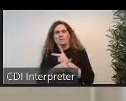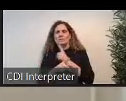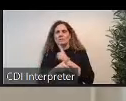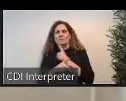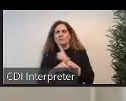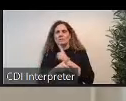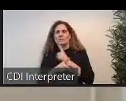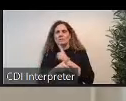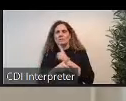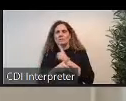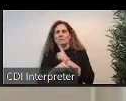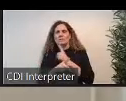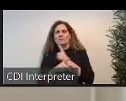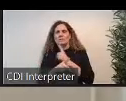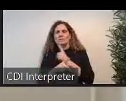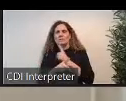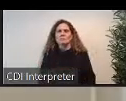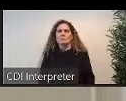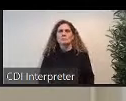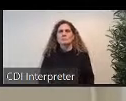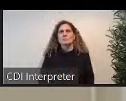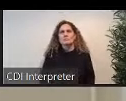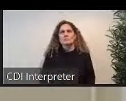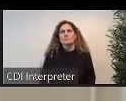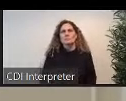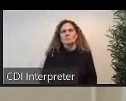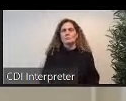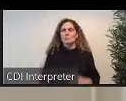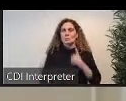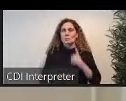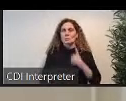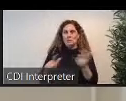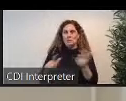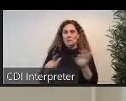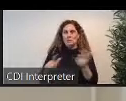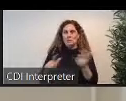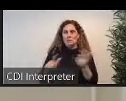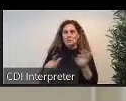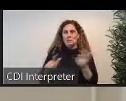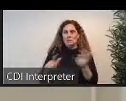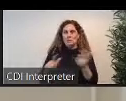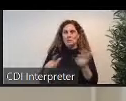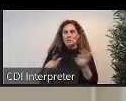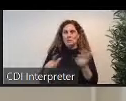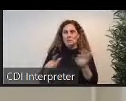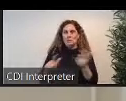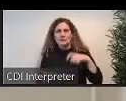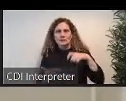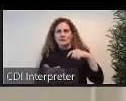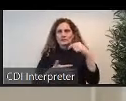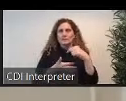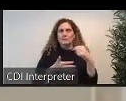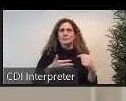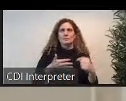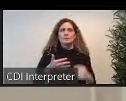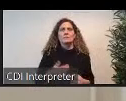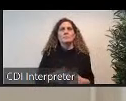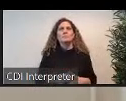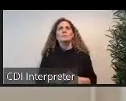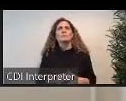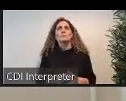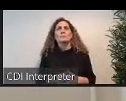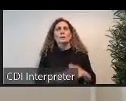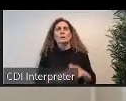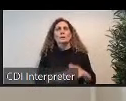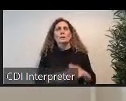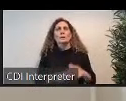can so that people can have access to health care. In the Milwaukee area, 8 out of 10 people who sign up through healthcare.gov